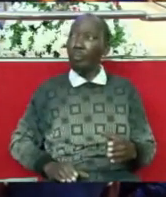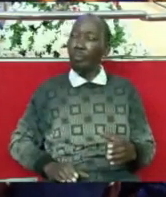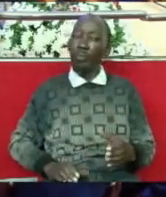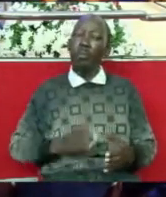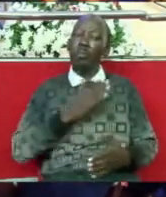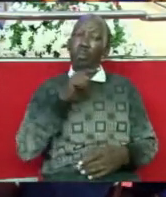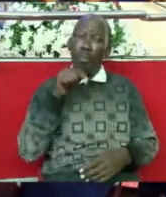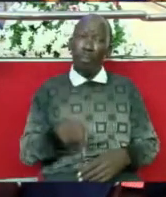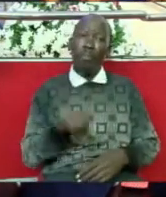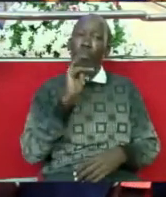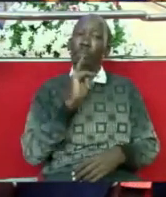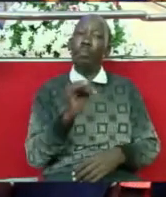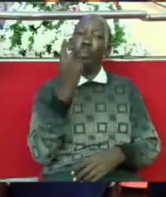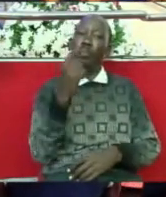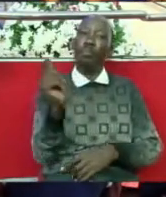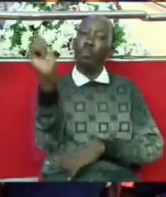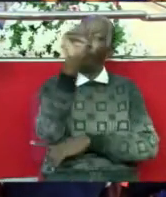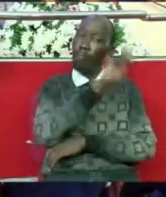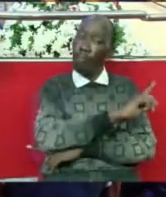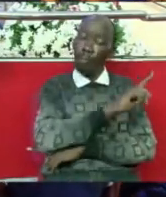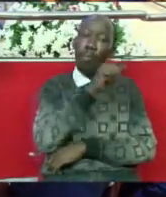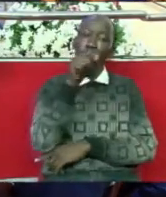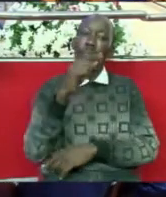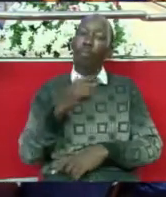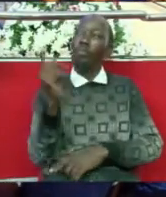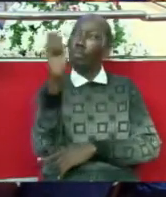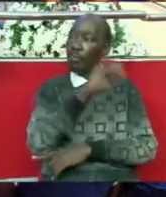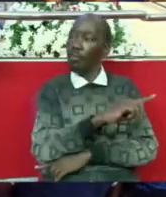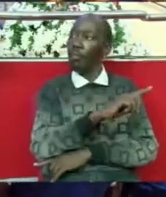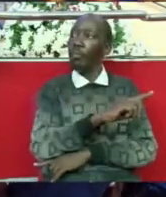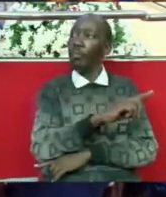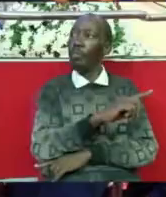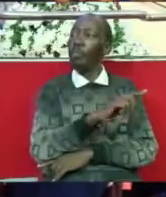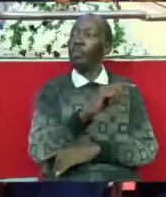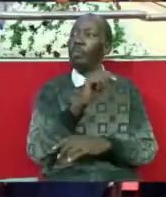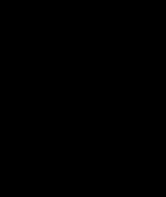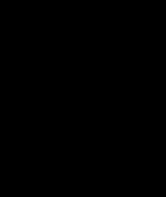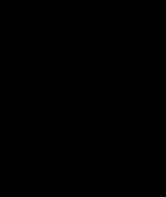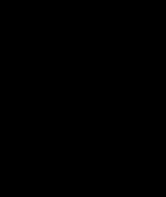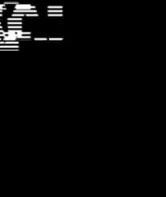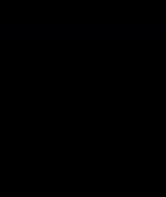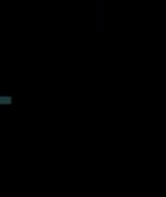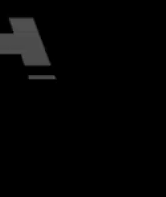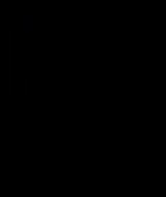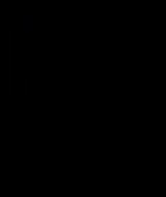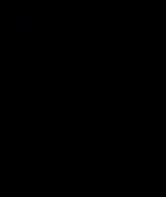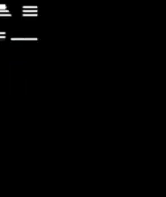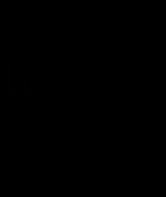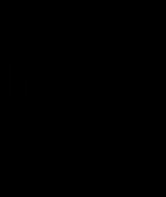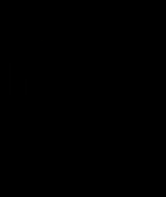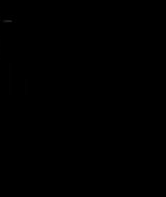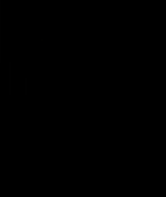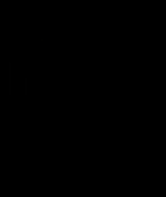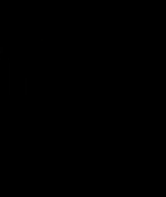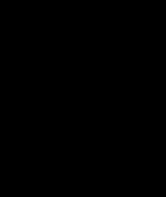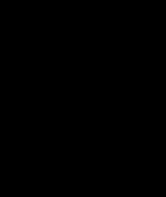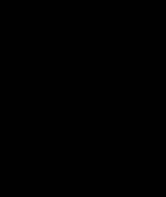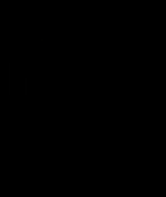This is the day. This is the day. Mercy, say no.